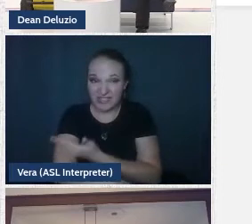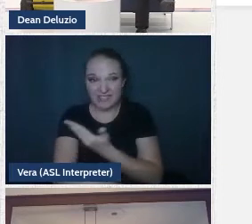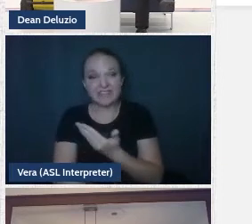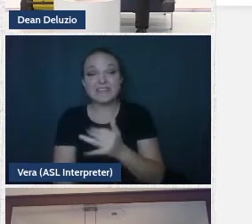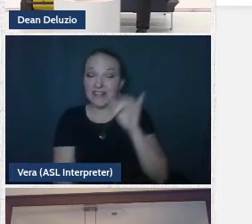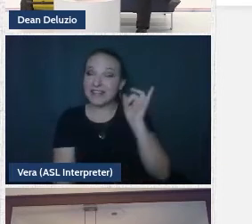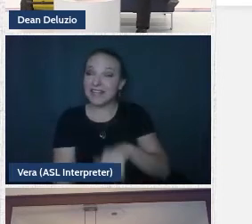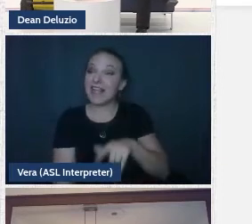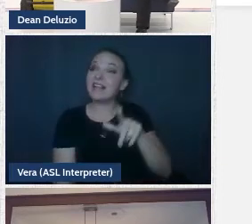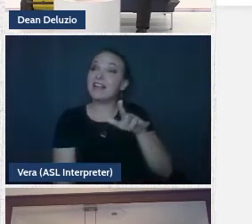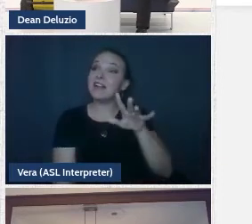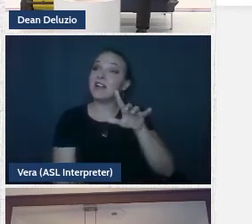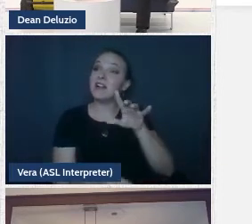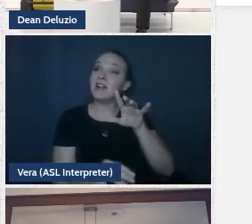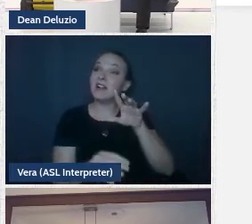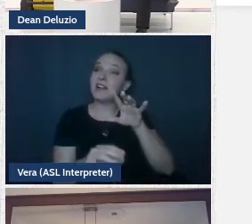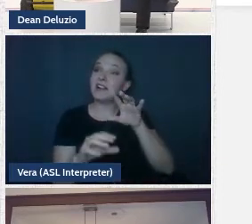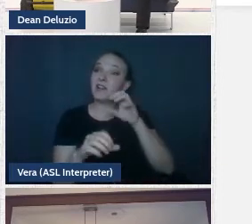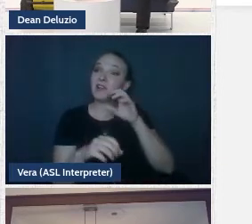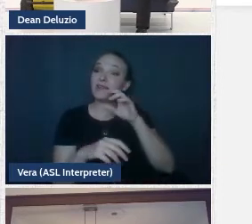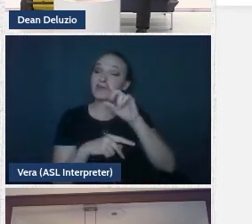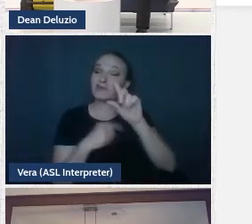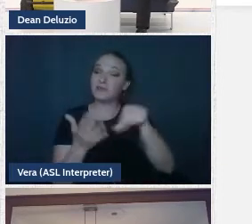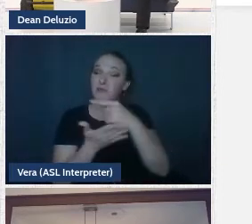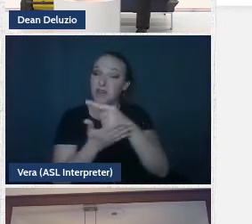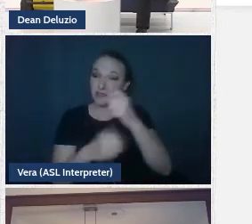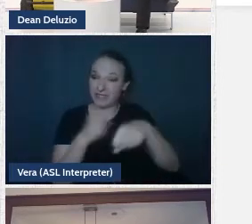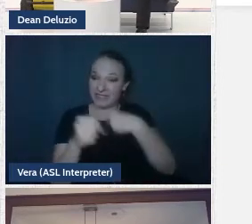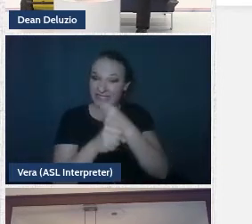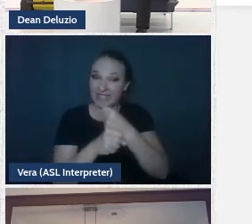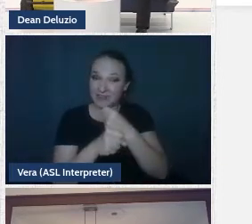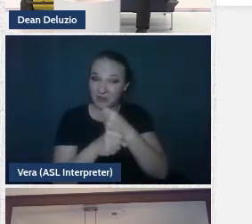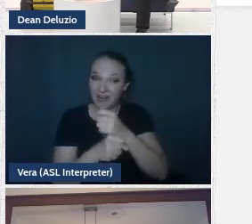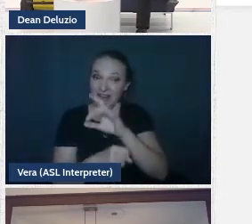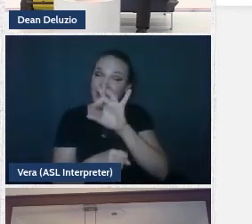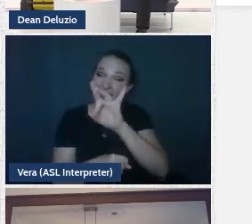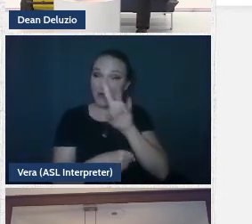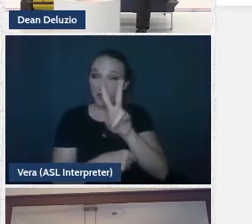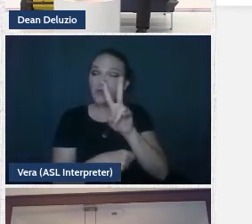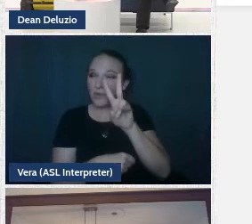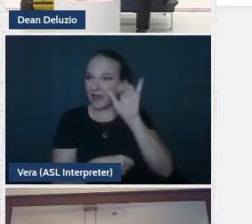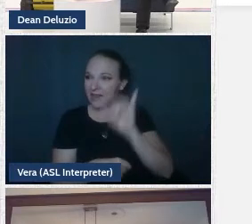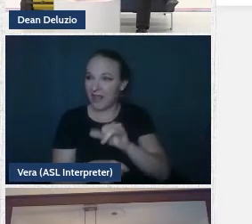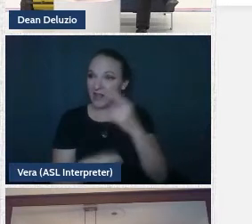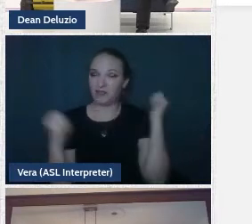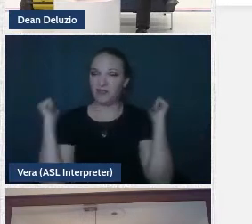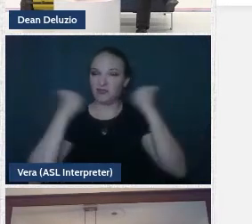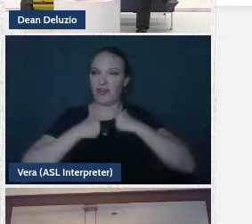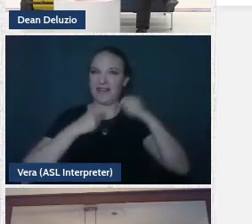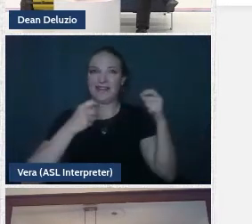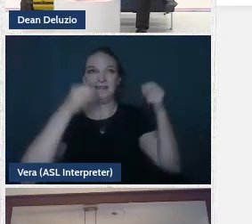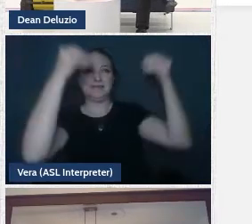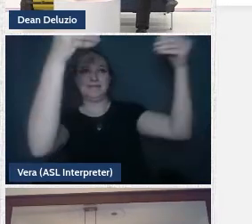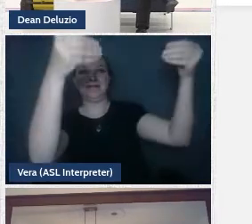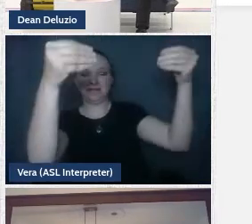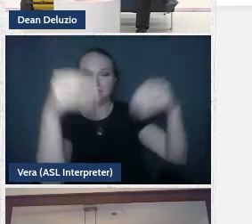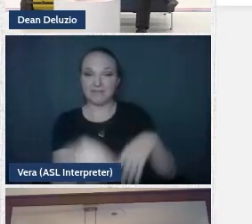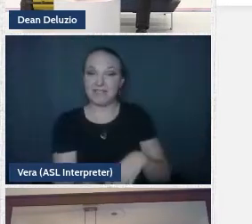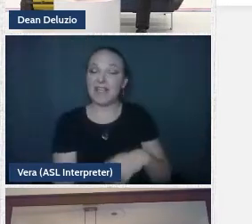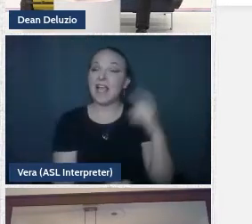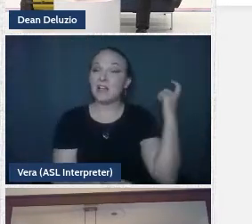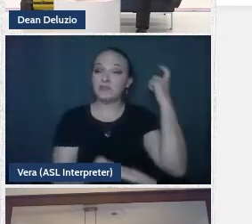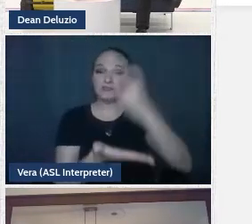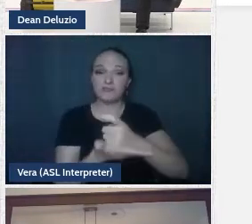the tea room now. Yeah, that's right. And actually, they gave a class gift of